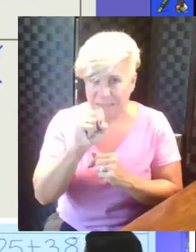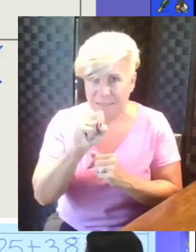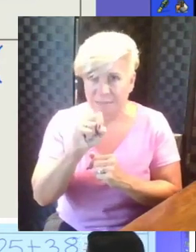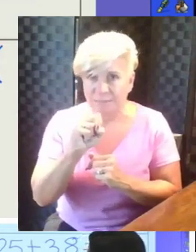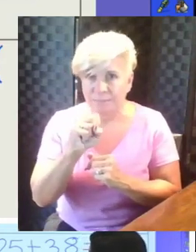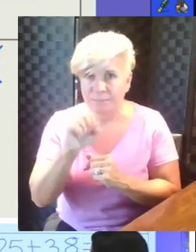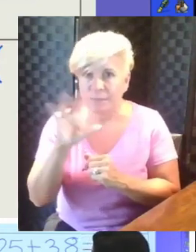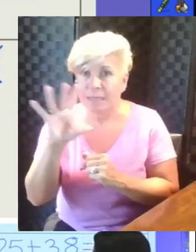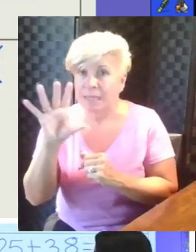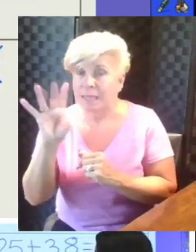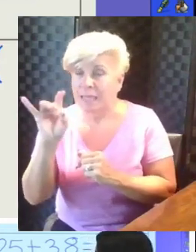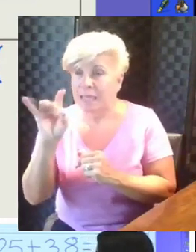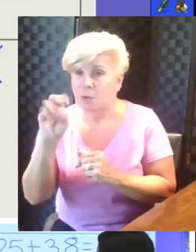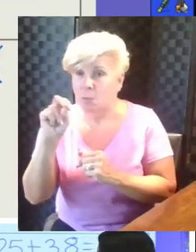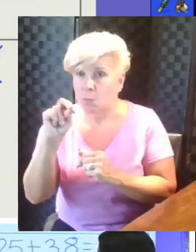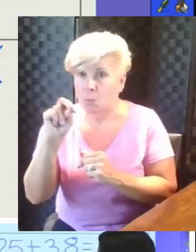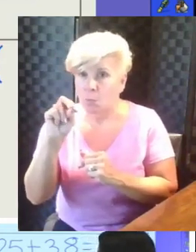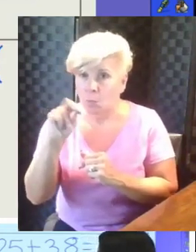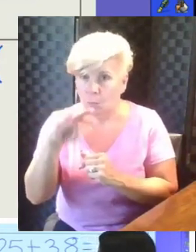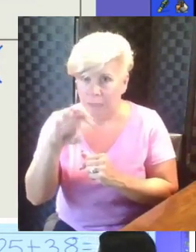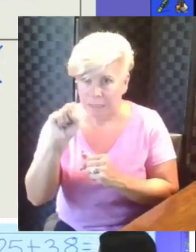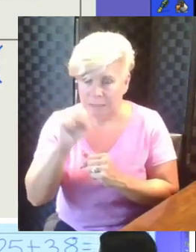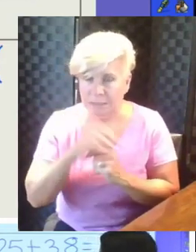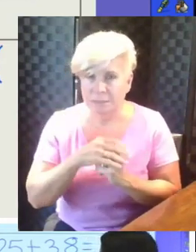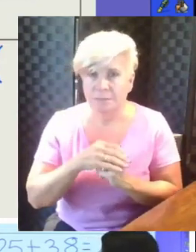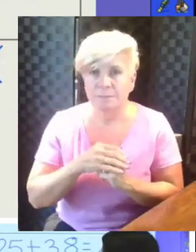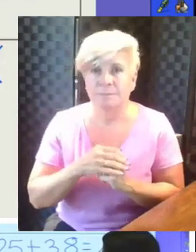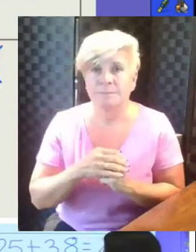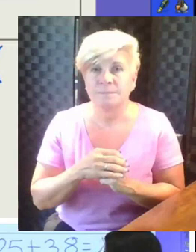10s and 8 1s.